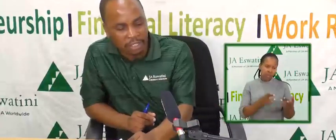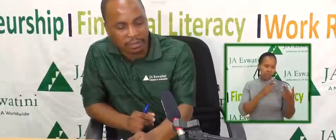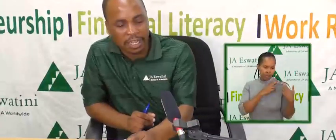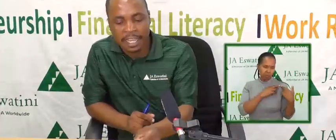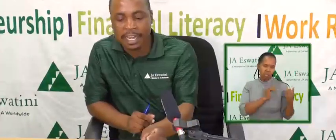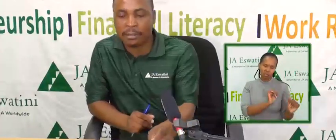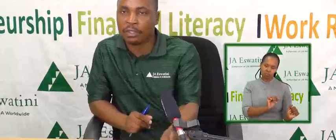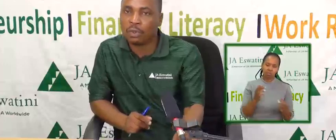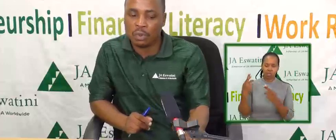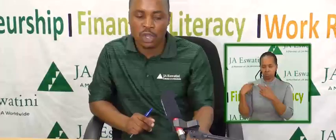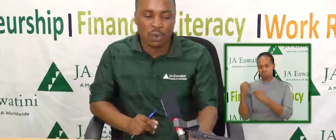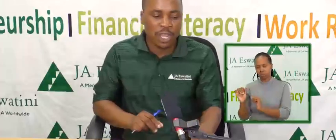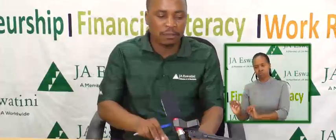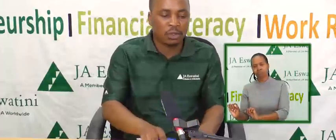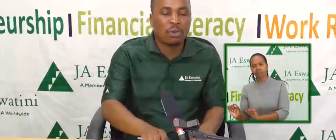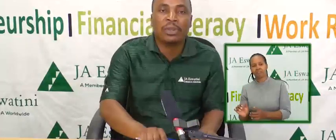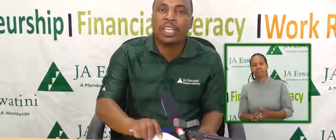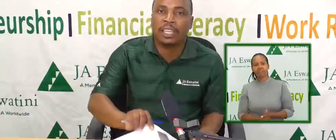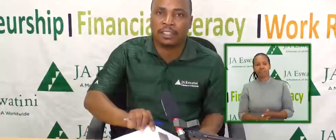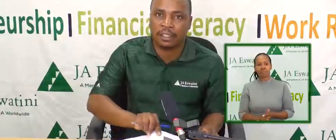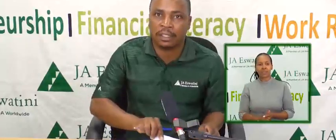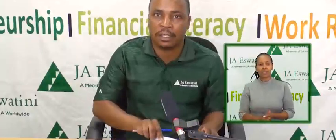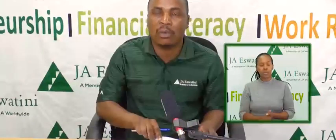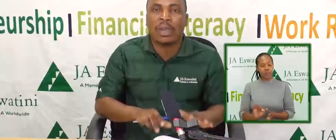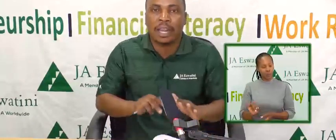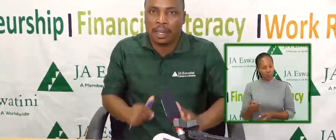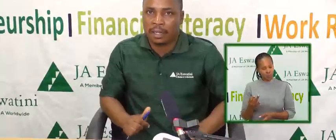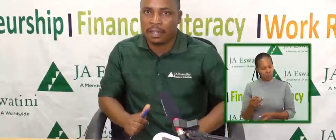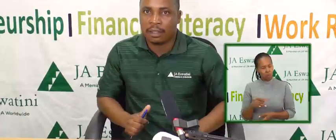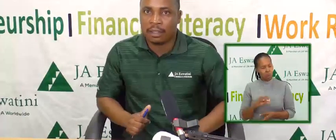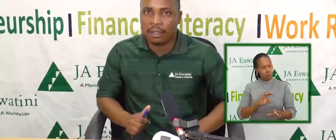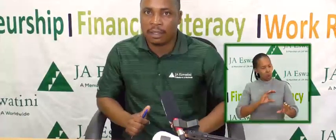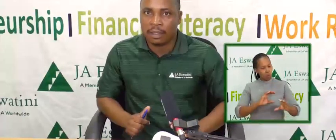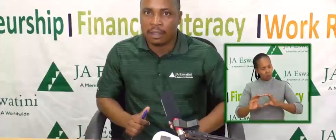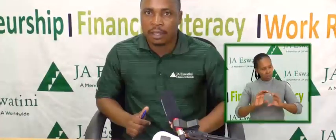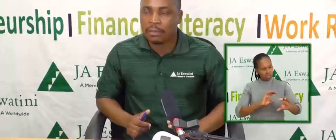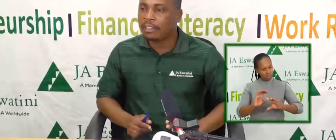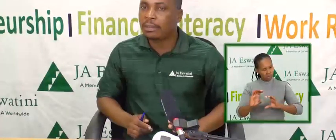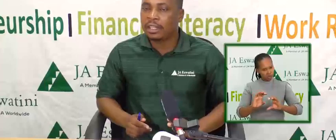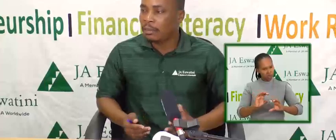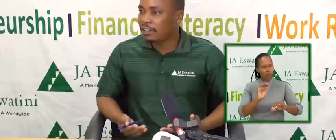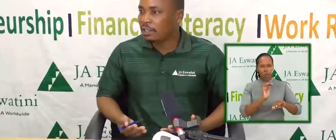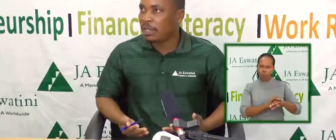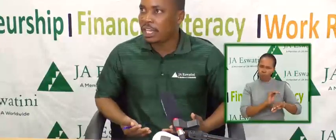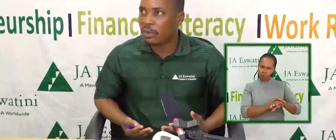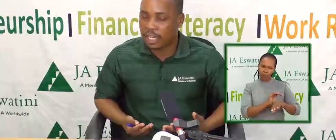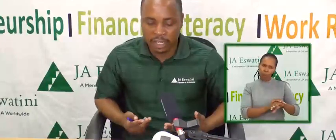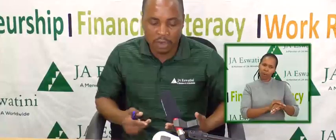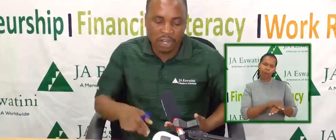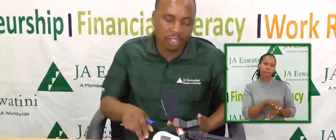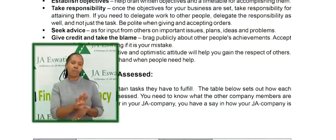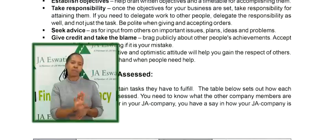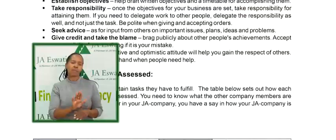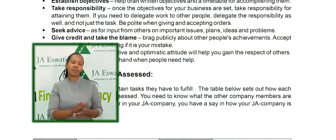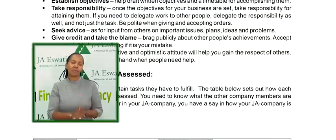the managers. Number two, we have to communicate well. There mustn't be anyone in